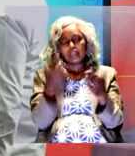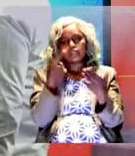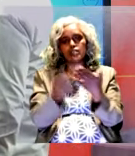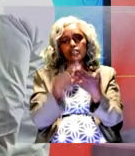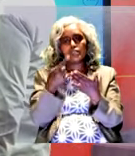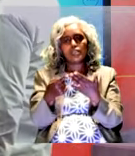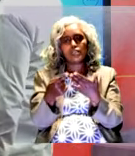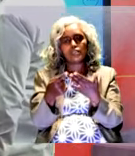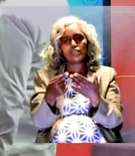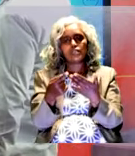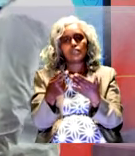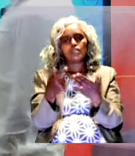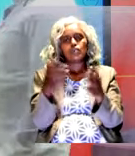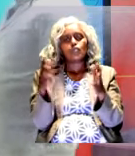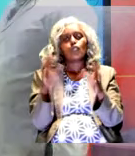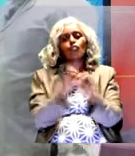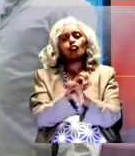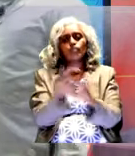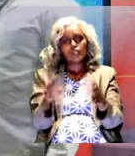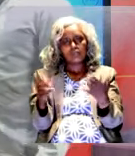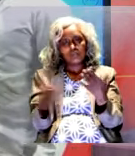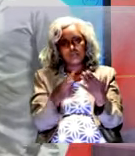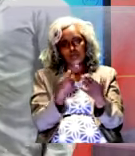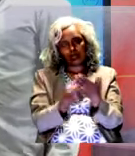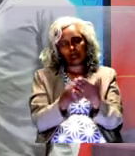then it converges.